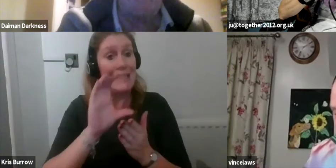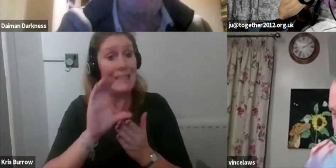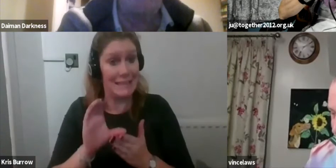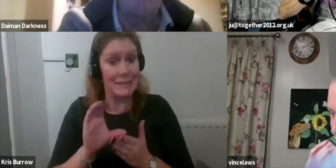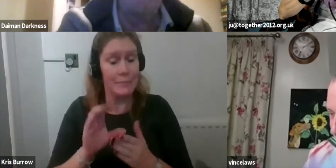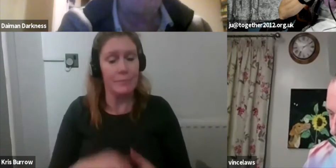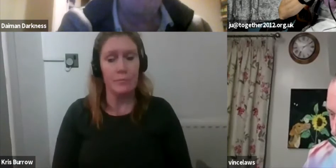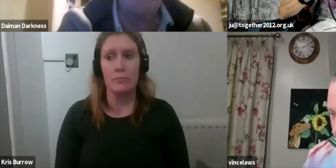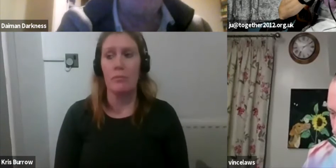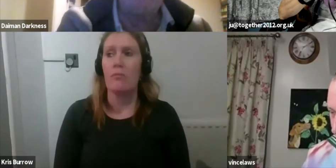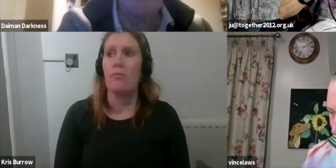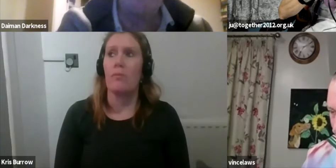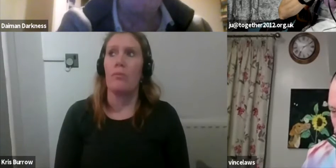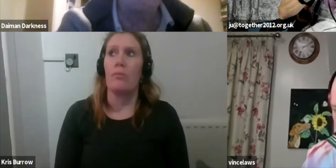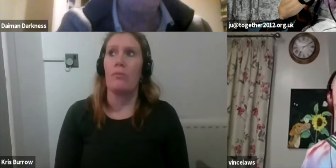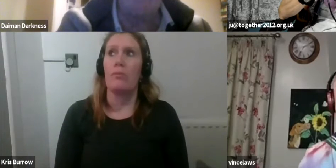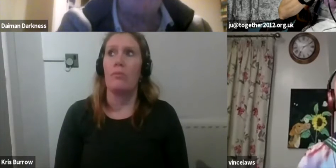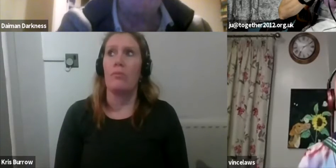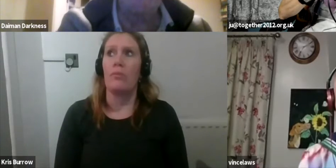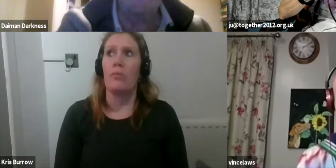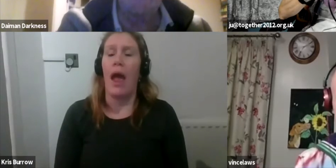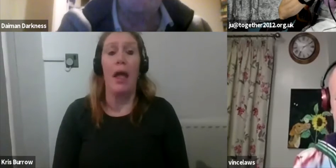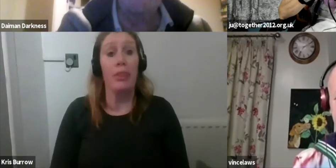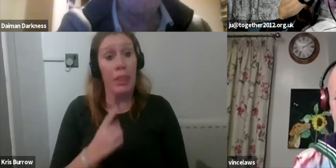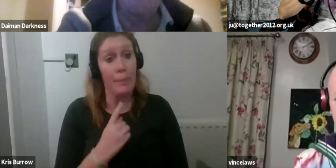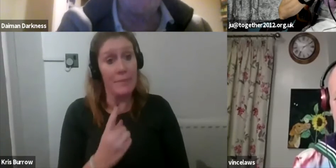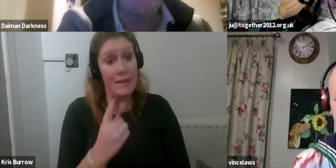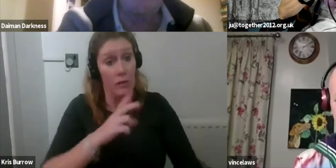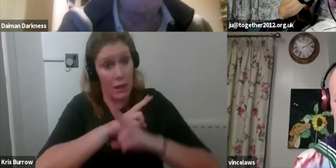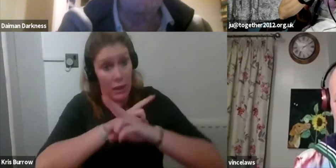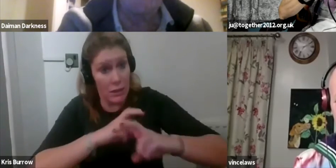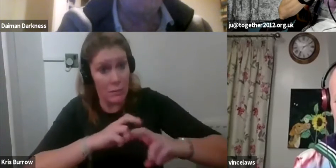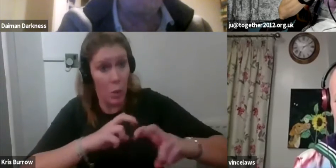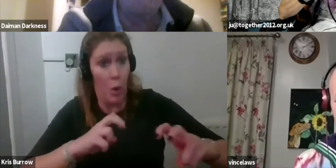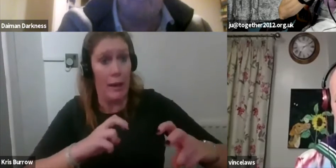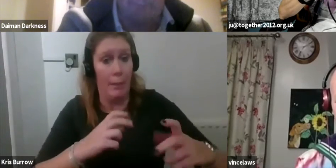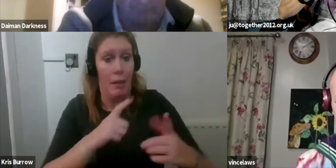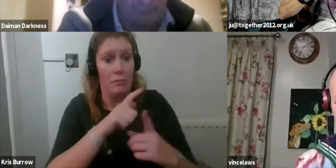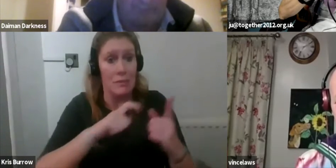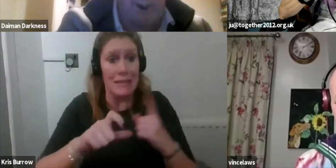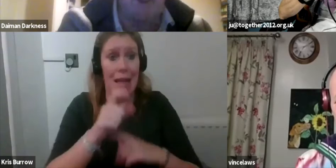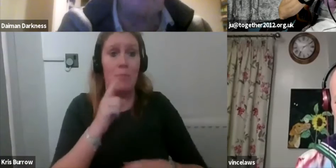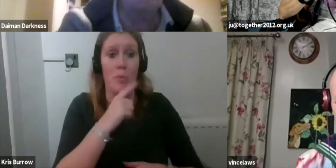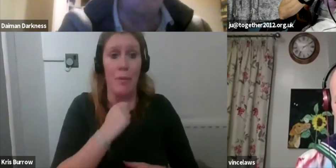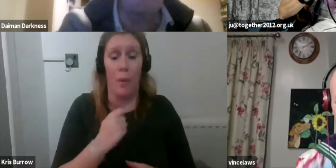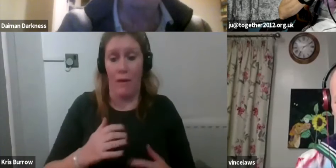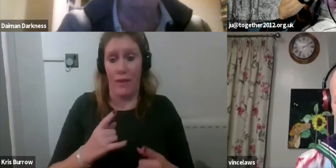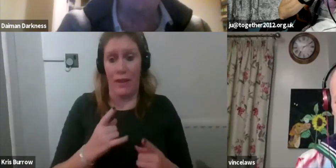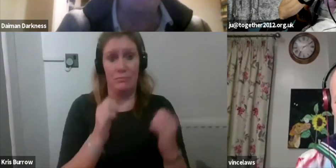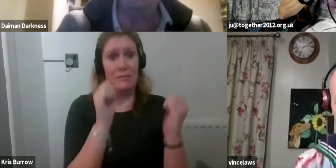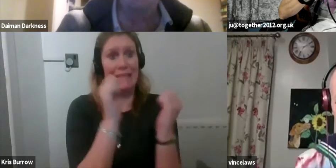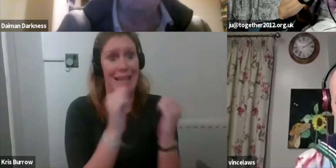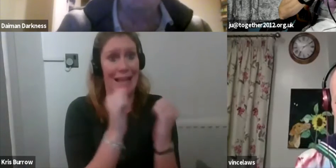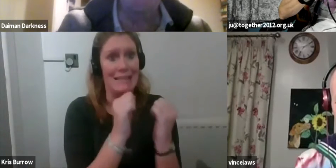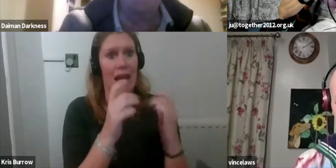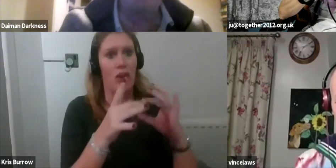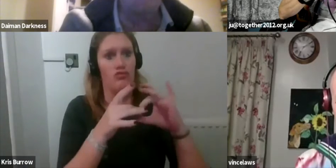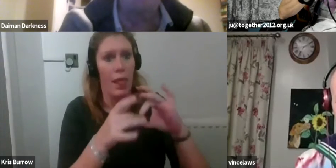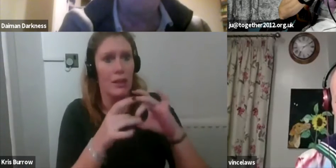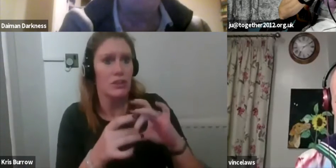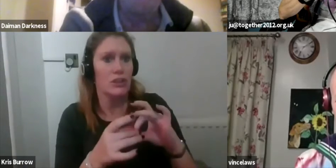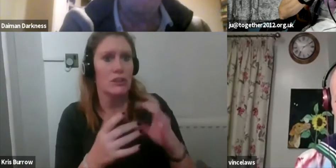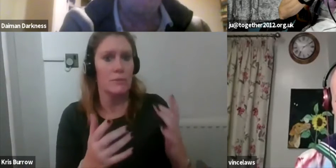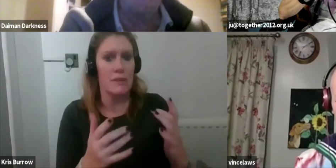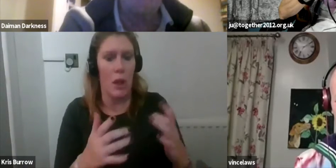disabled people having sexual relationships. And so I thought it's something you could take up